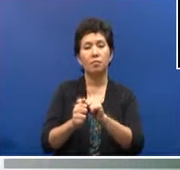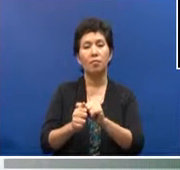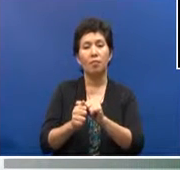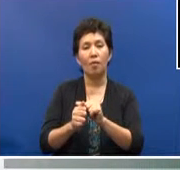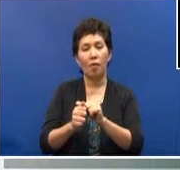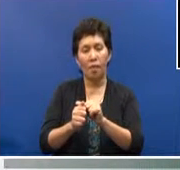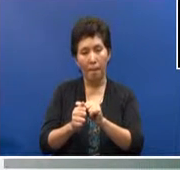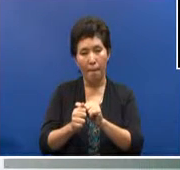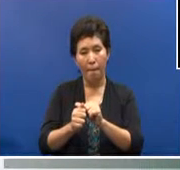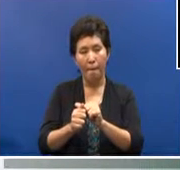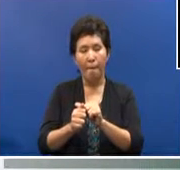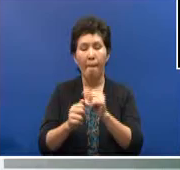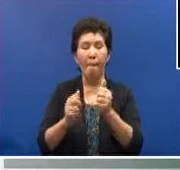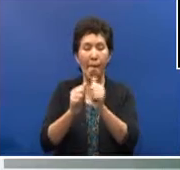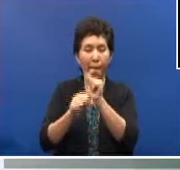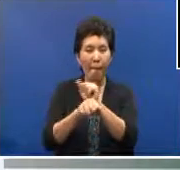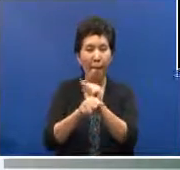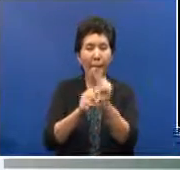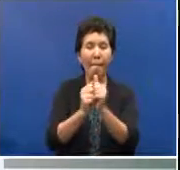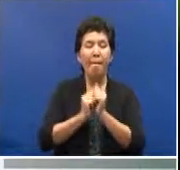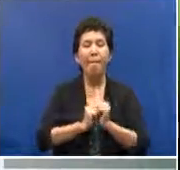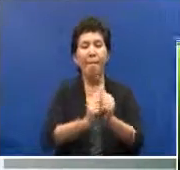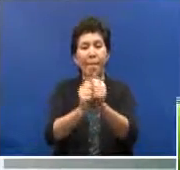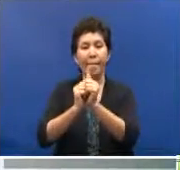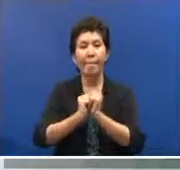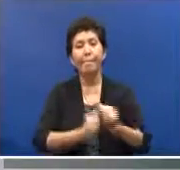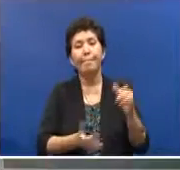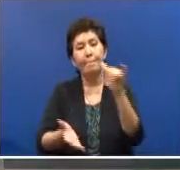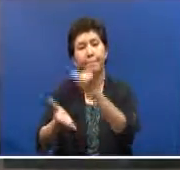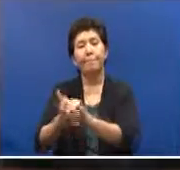together towards realizing shared goals. Okay,